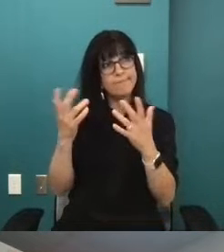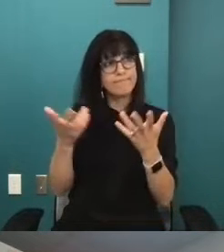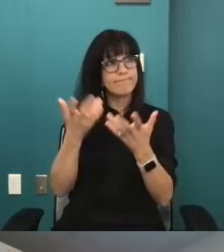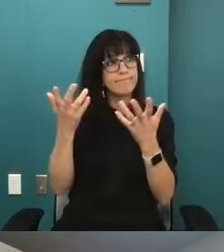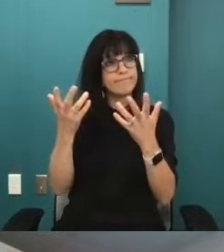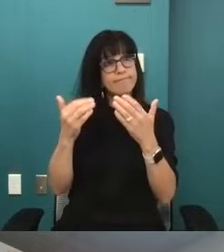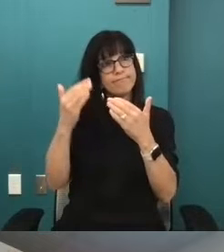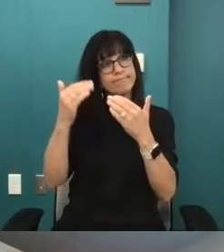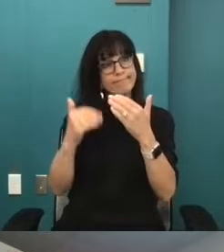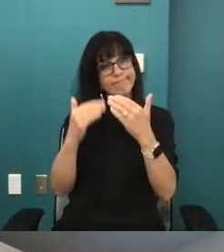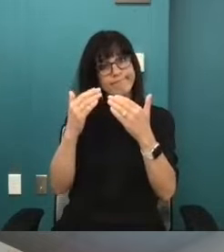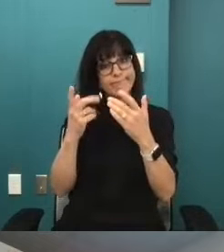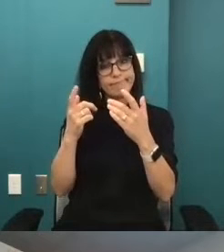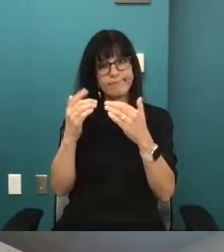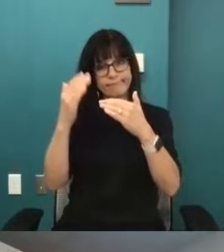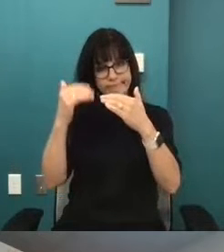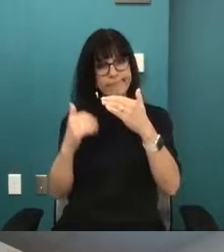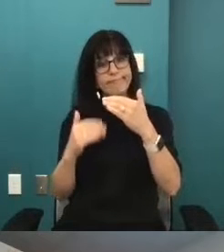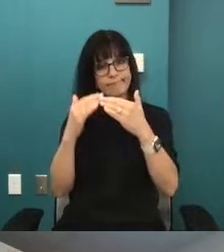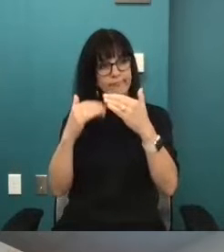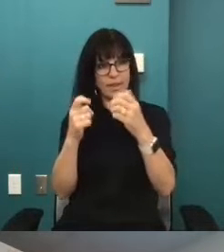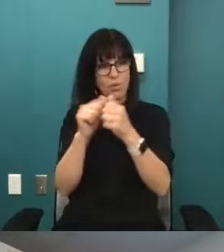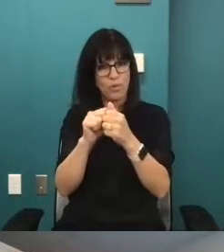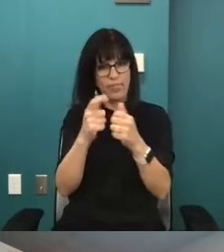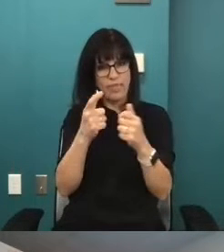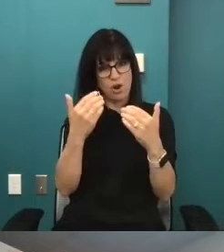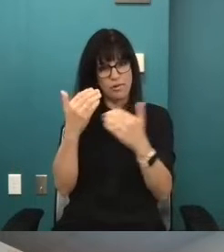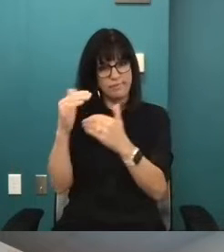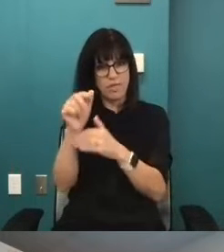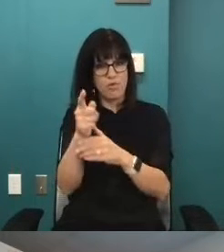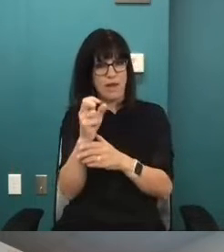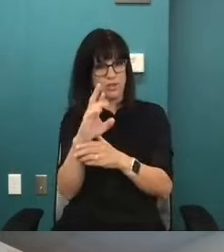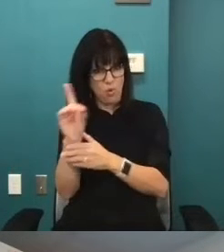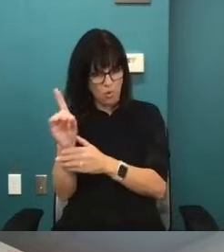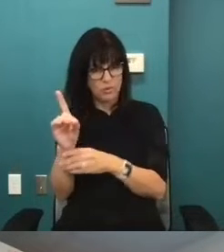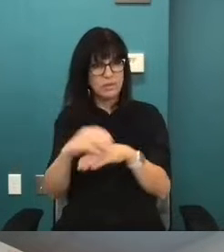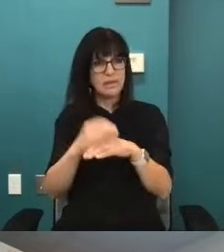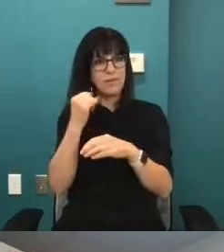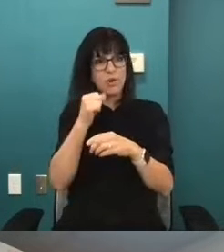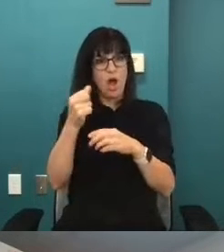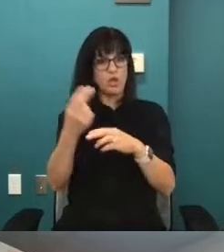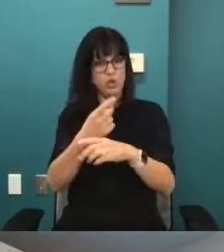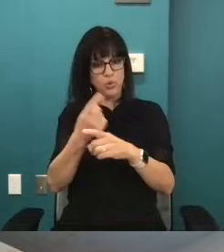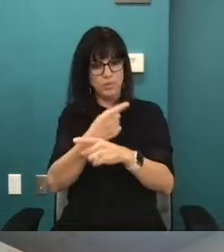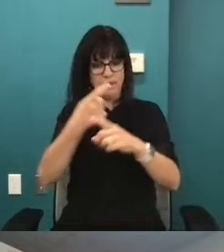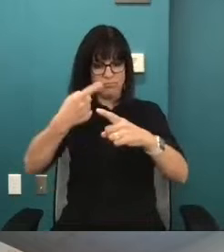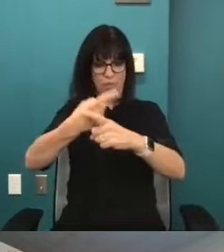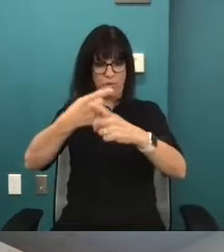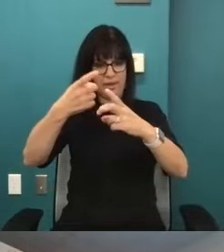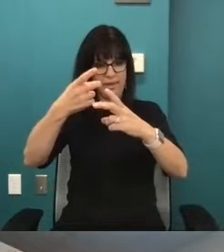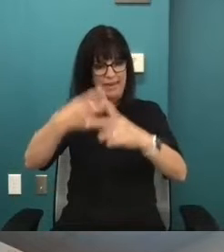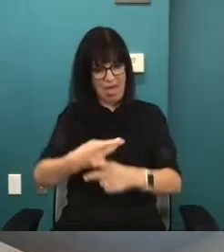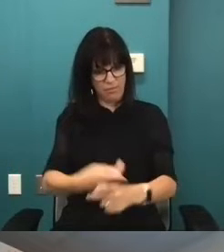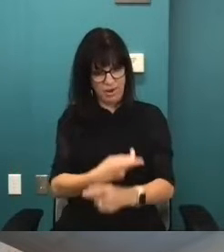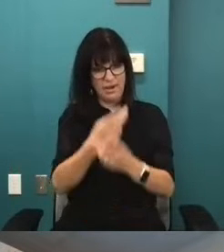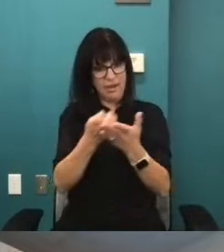standard deviation from threshold with that, and if you're not using calibrated equipment, it's really hard to get an accurate